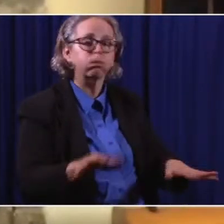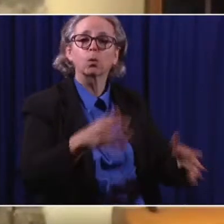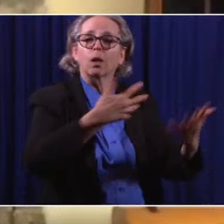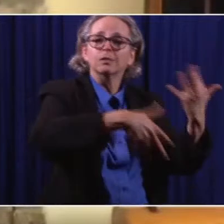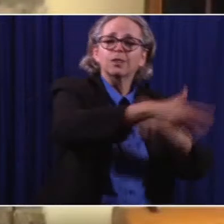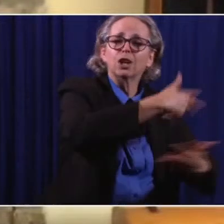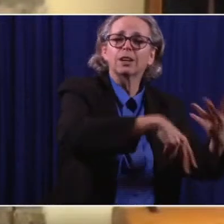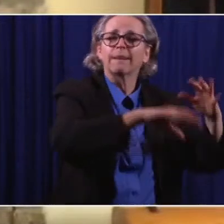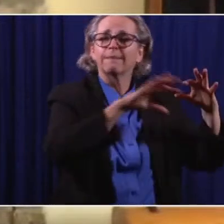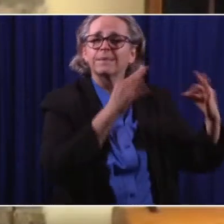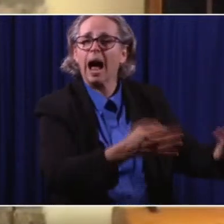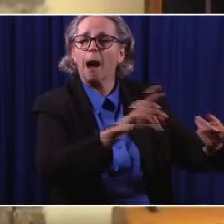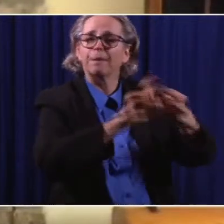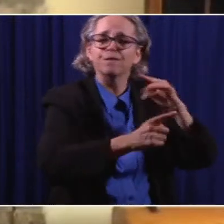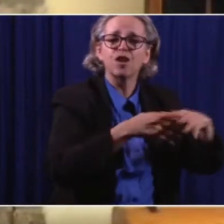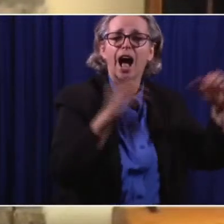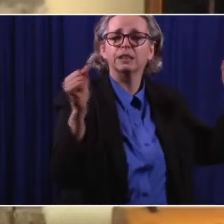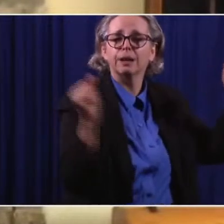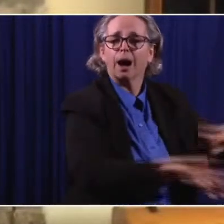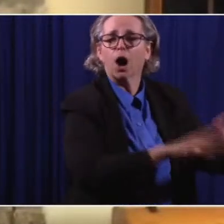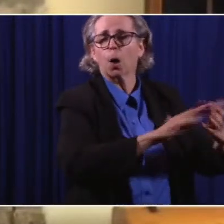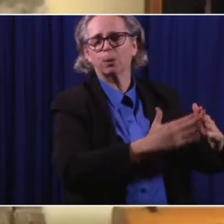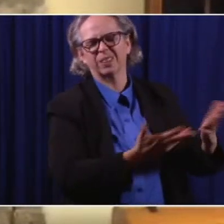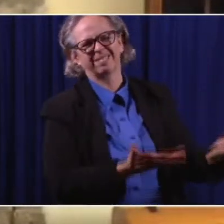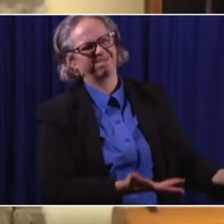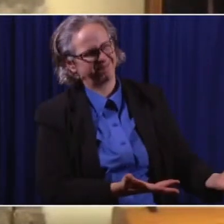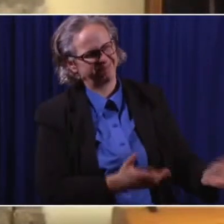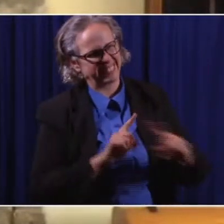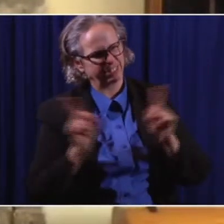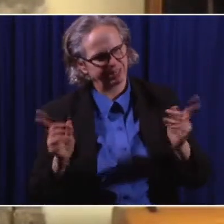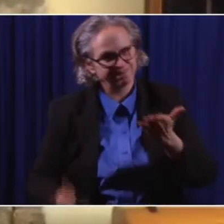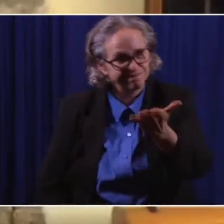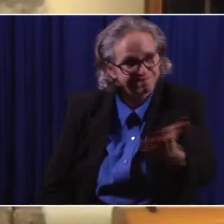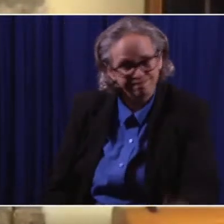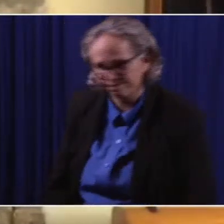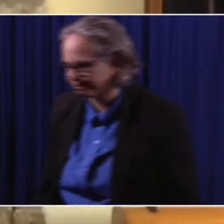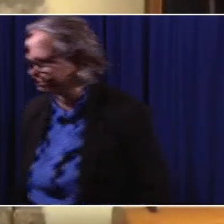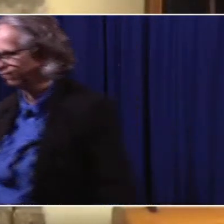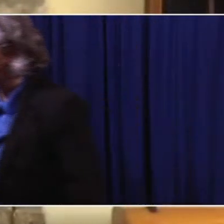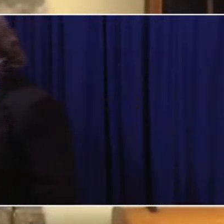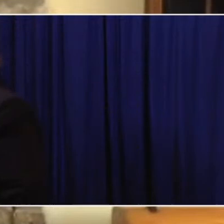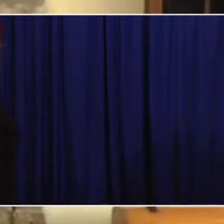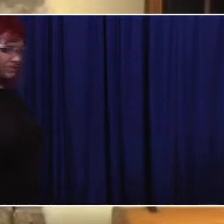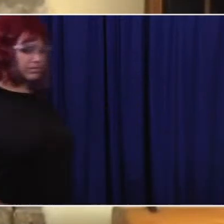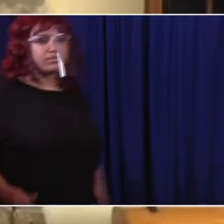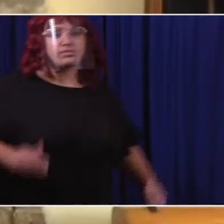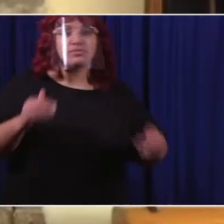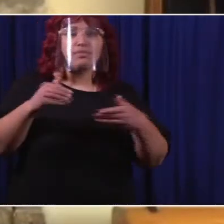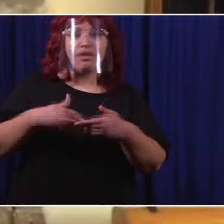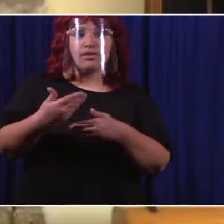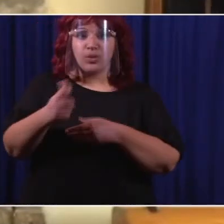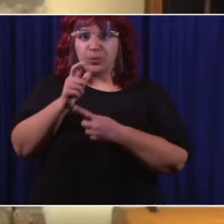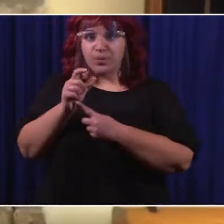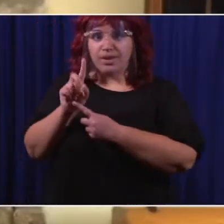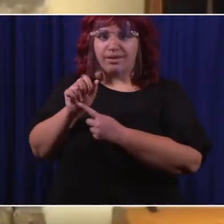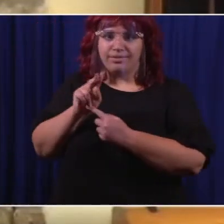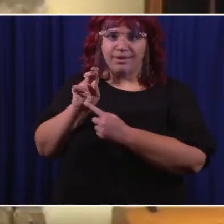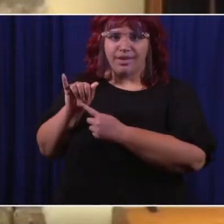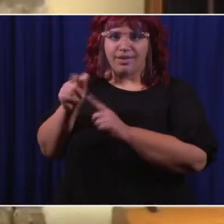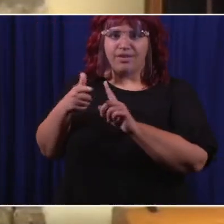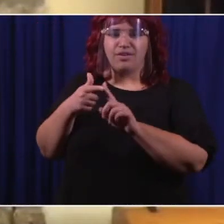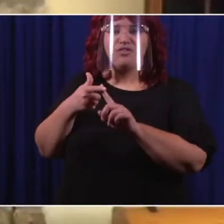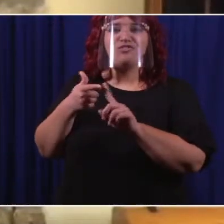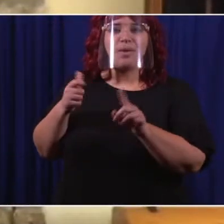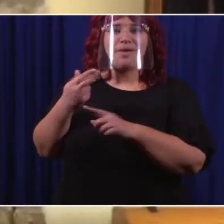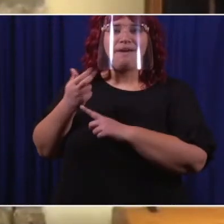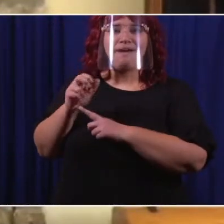Next question is from Danny Eldridge at Hannah News Service. Hello, Governor. How are you?